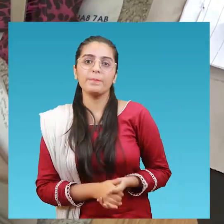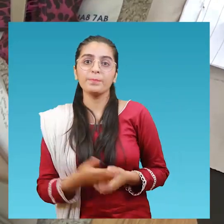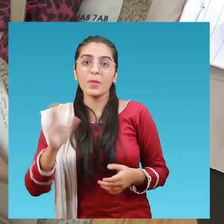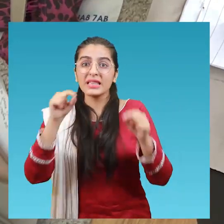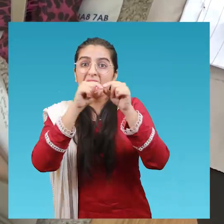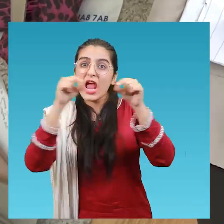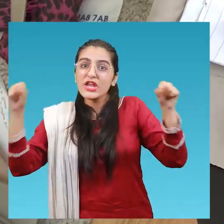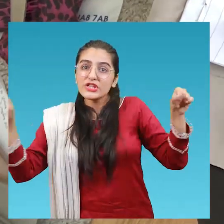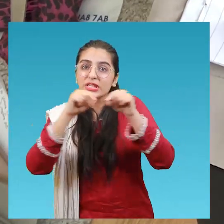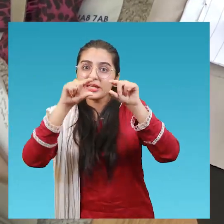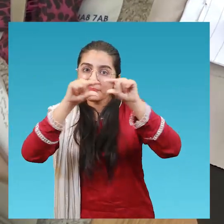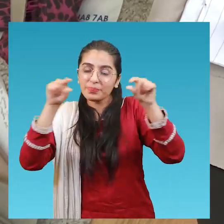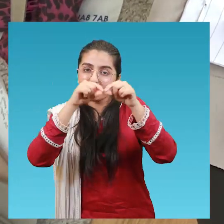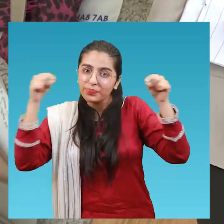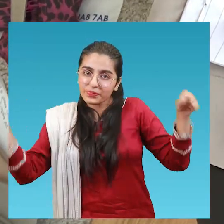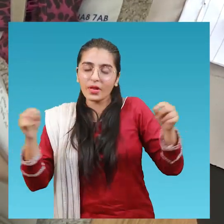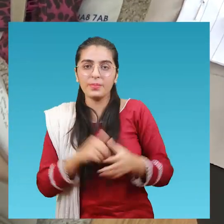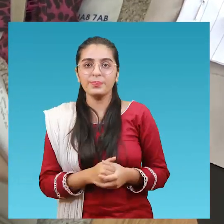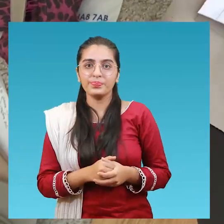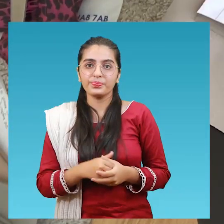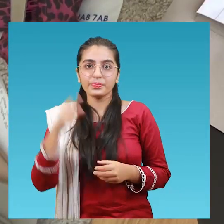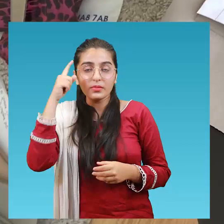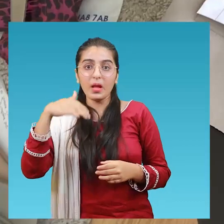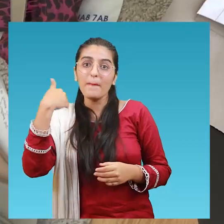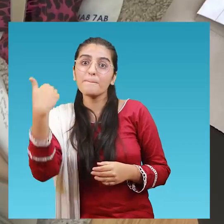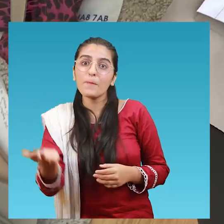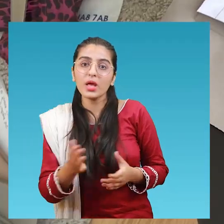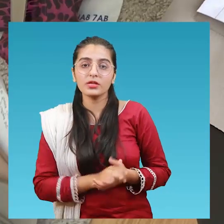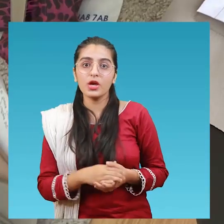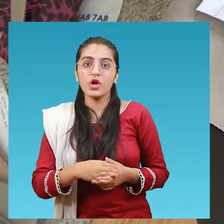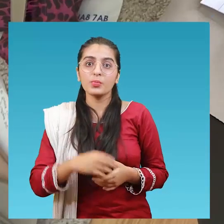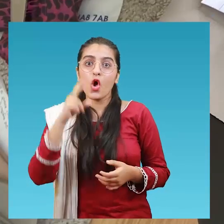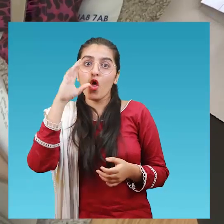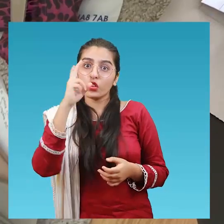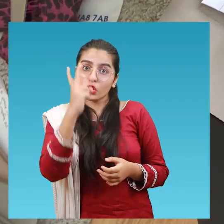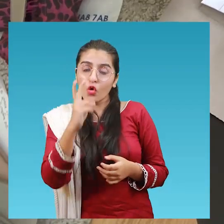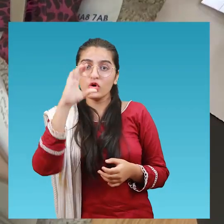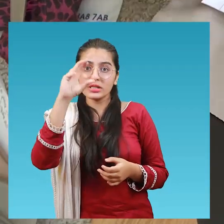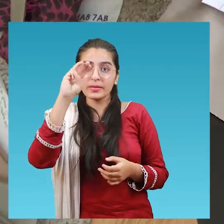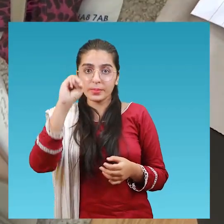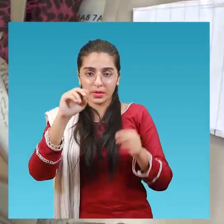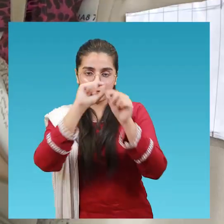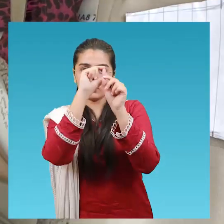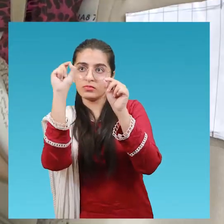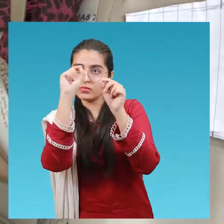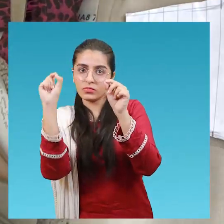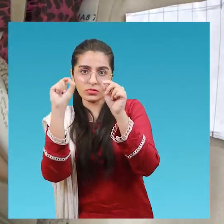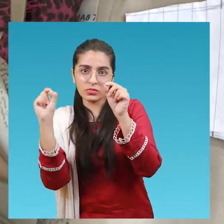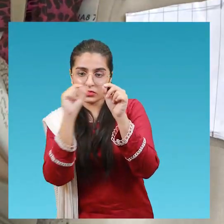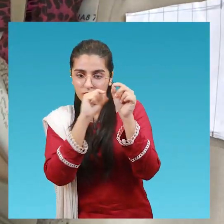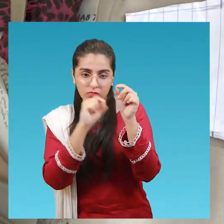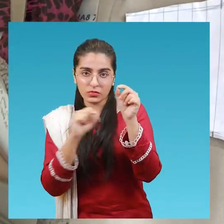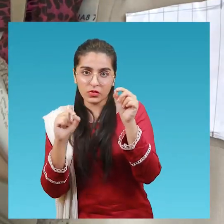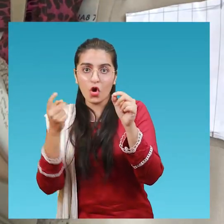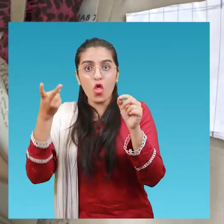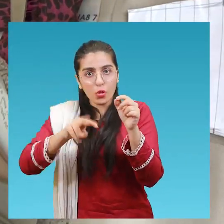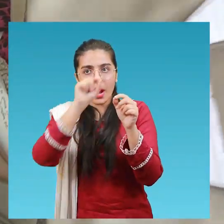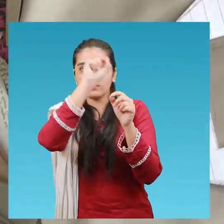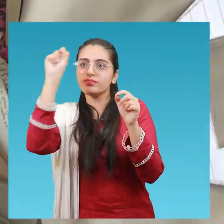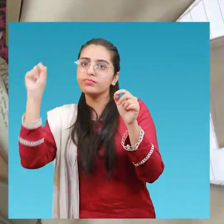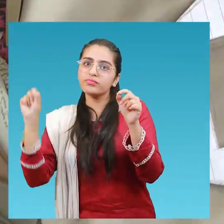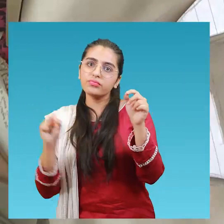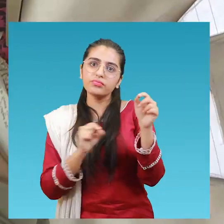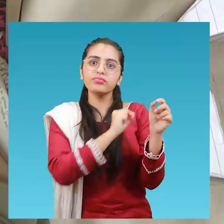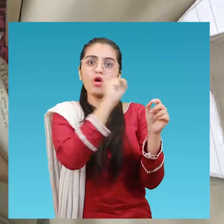After that, make a mark on 2 cm outside of the paper cutout and on the cloth. Now make an entire outline of the